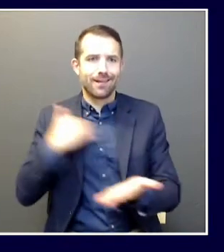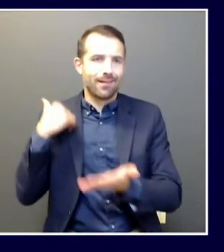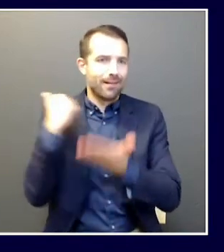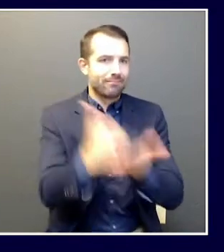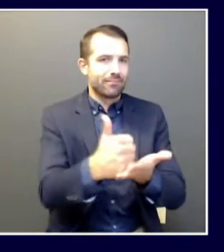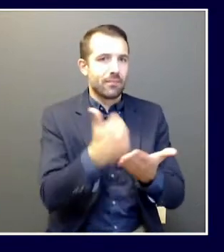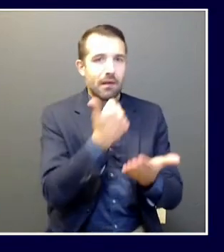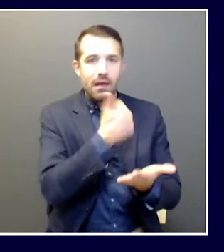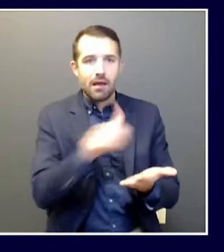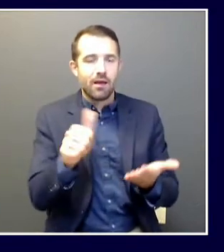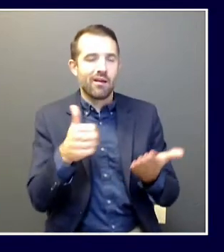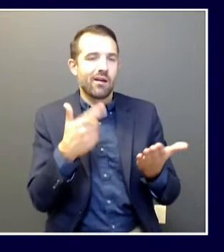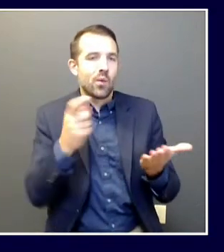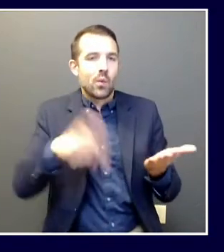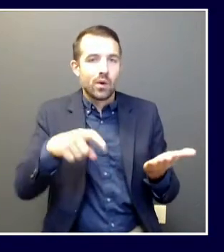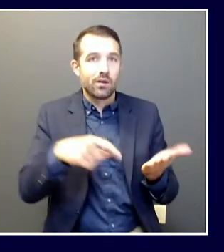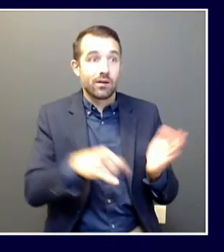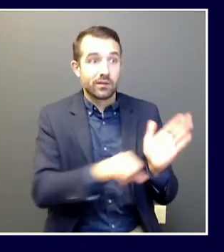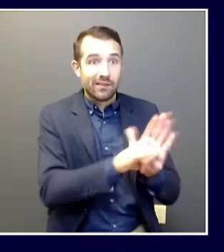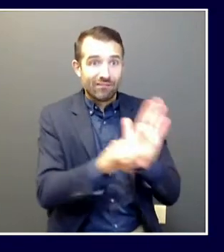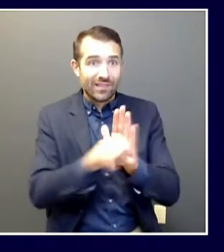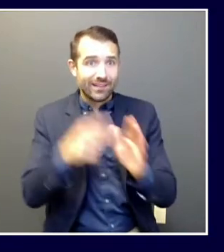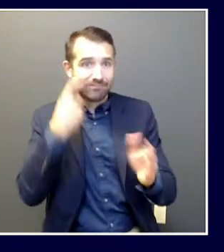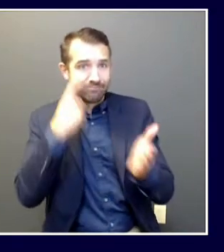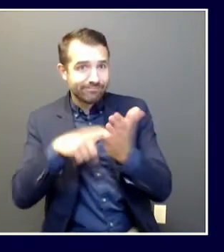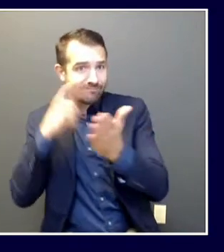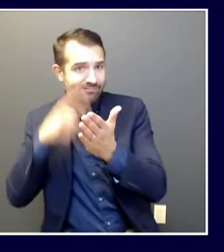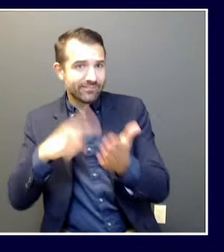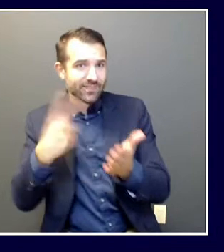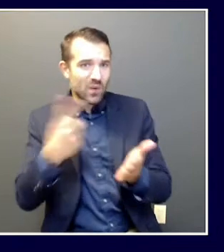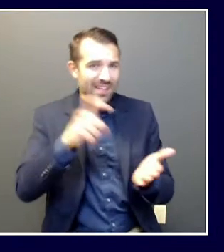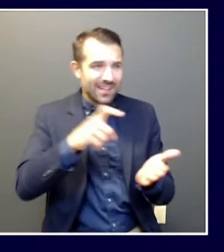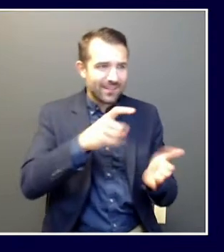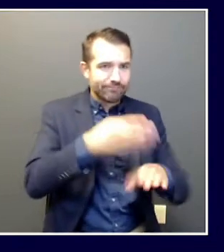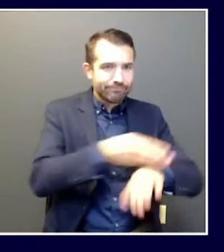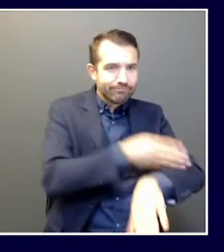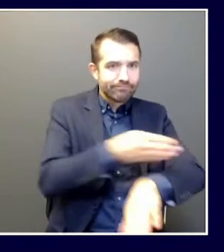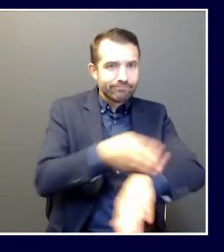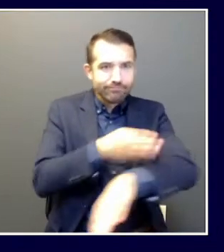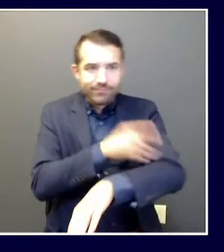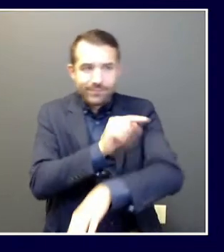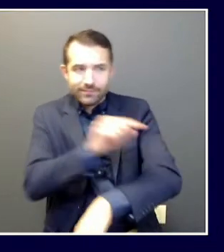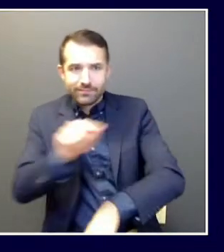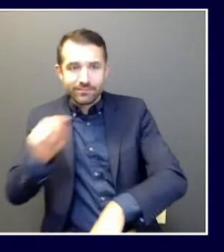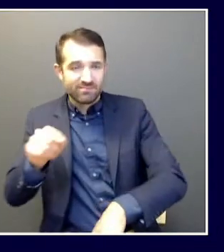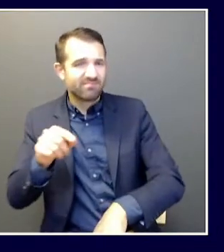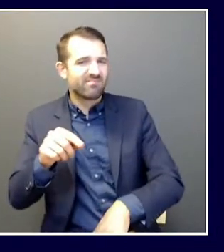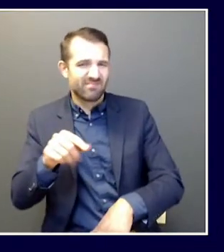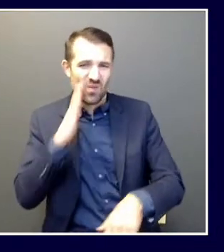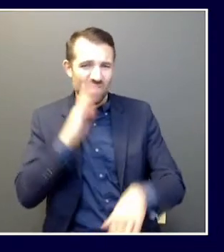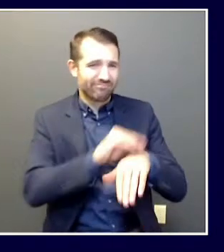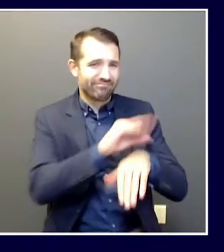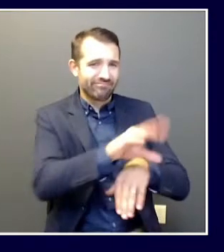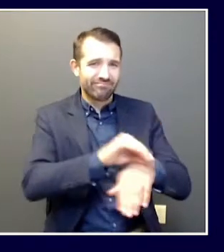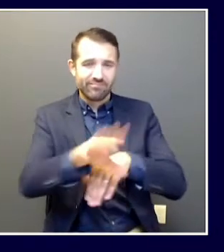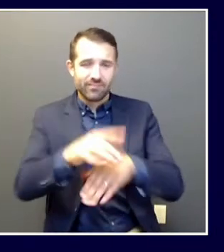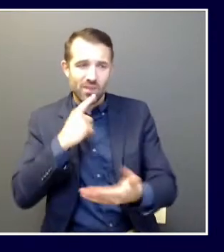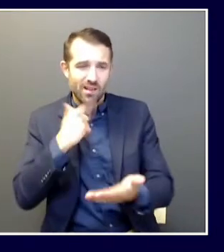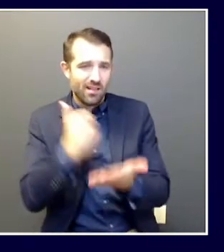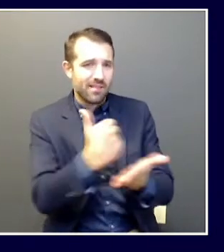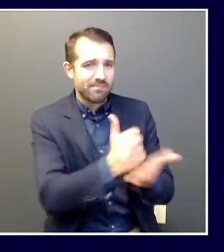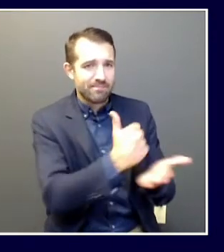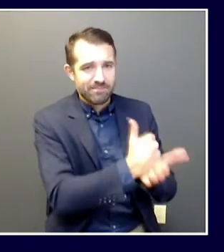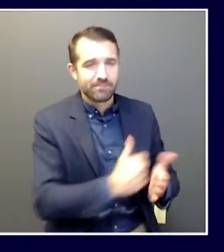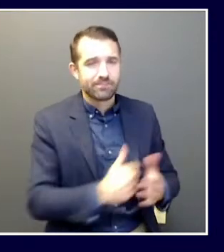best practices where we have seen evidence that workers can be both safe and hospital capacity can